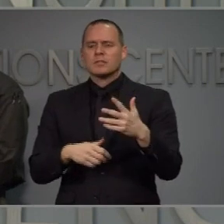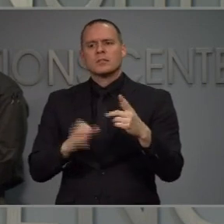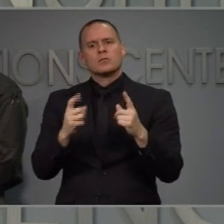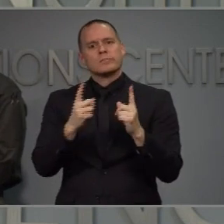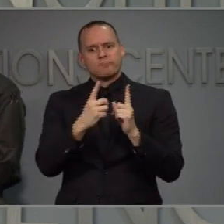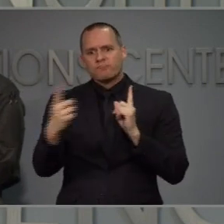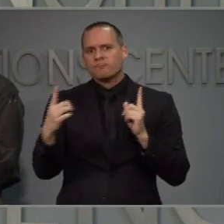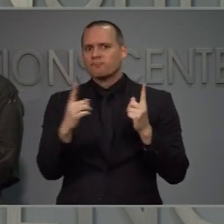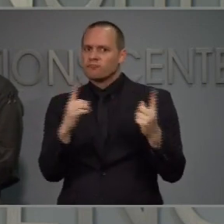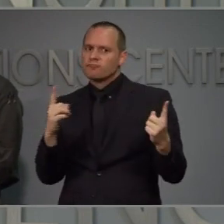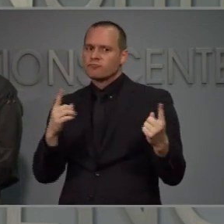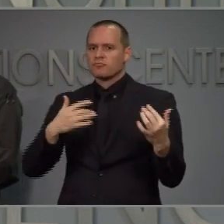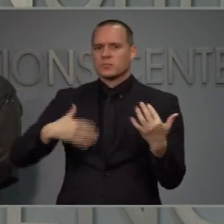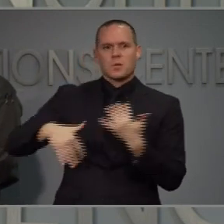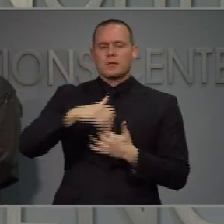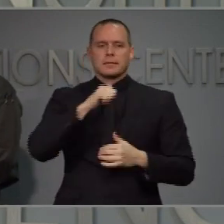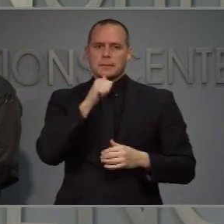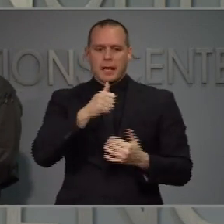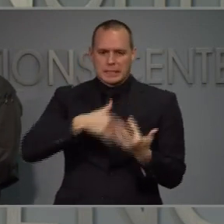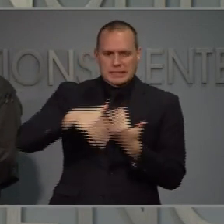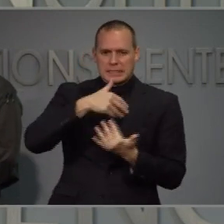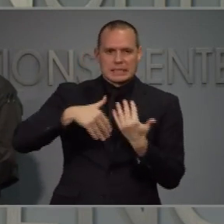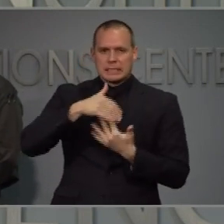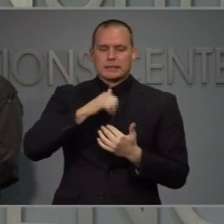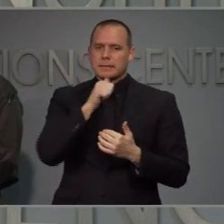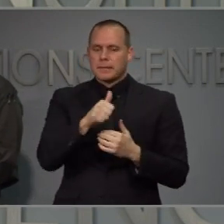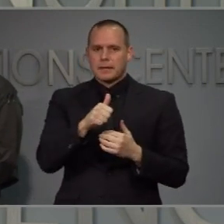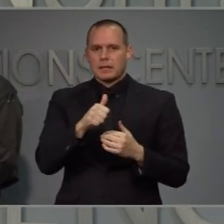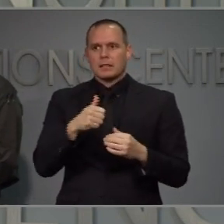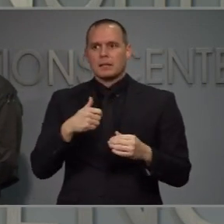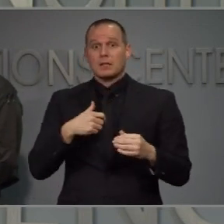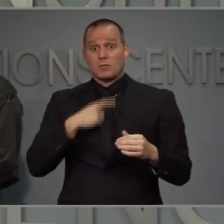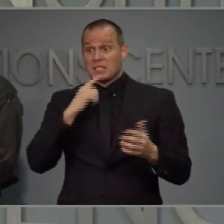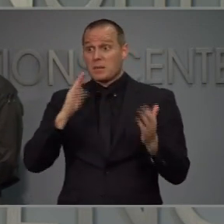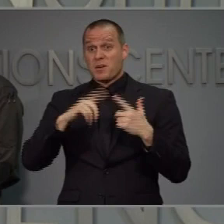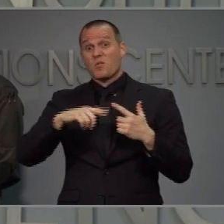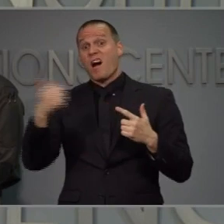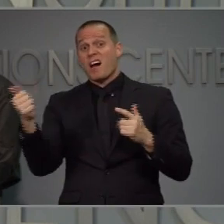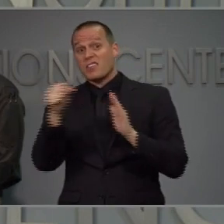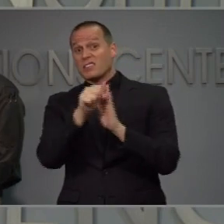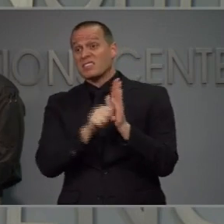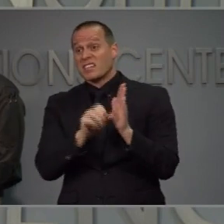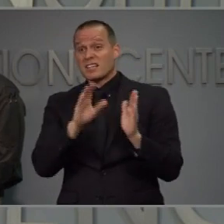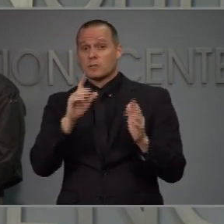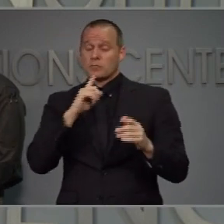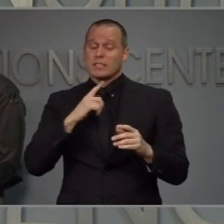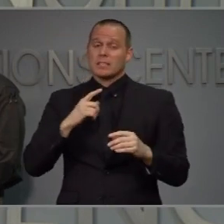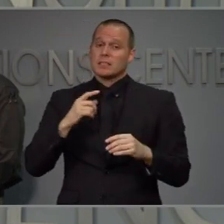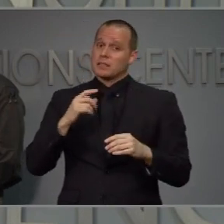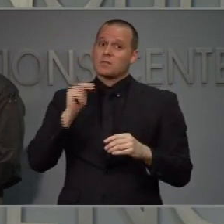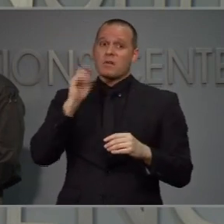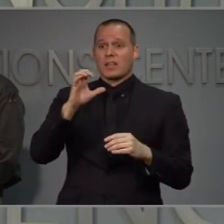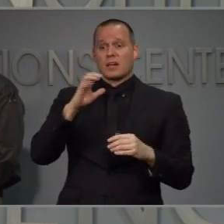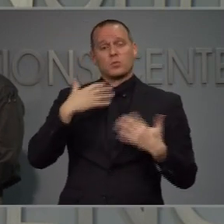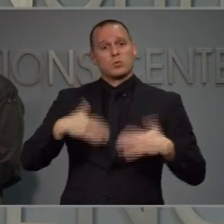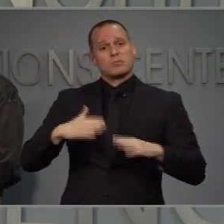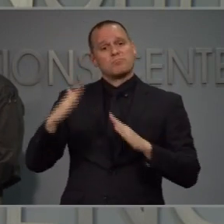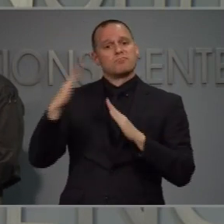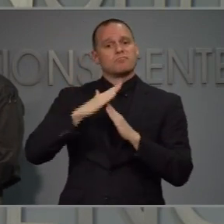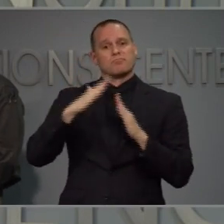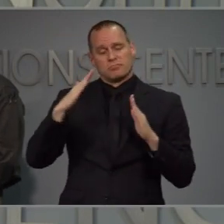distancing. I think we're one of the best states in the country for particularly the population that we have,